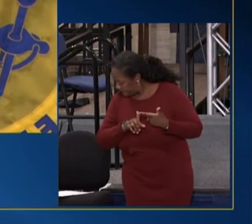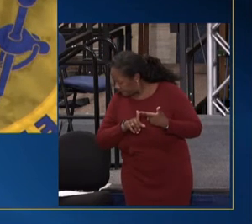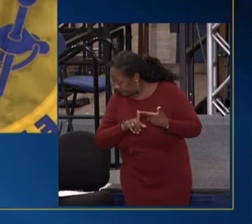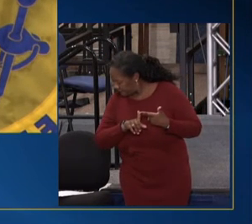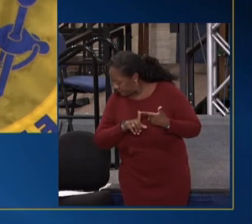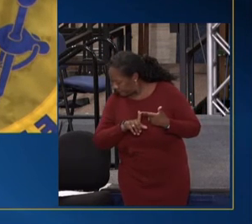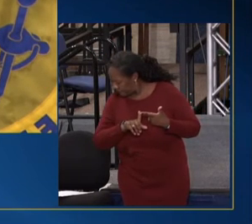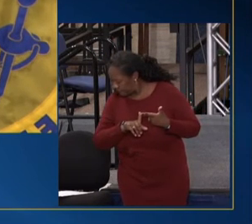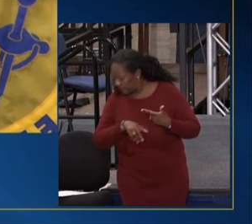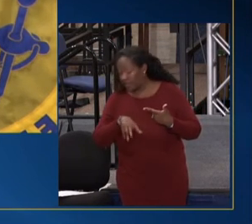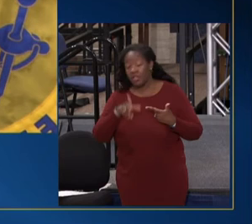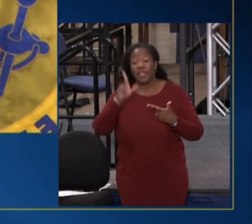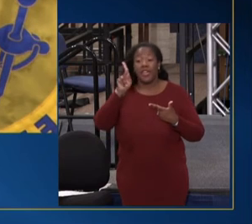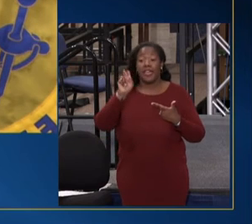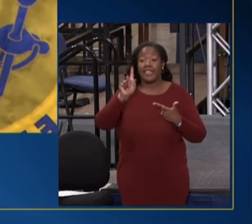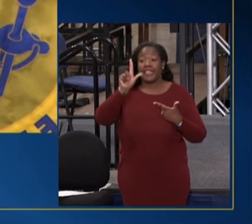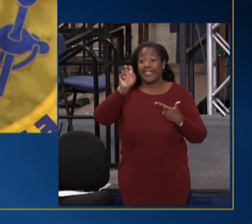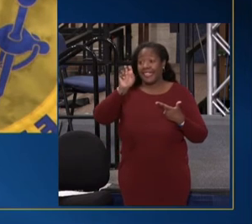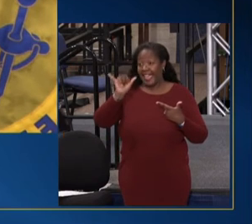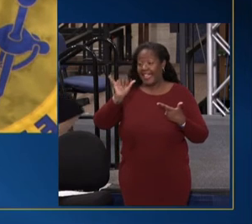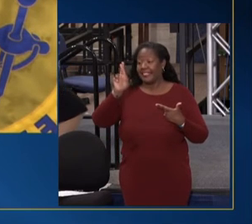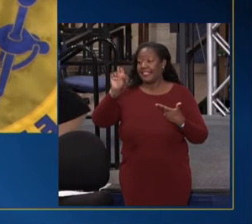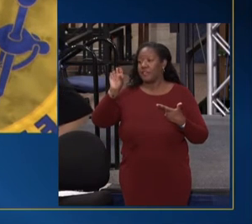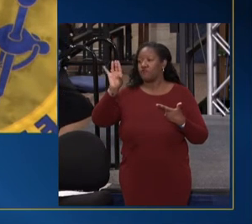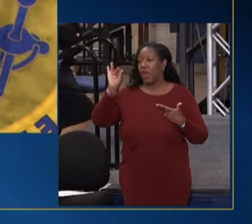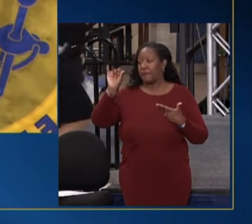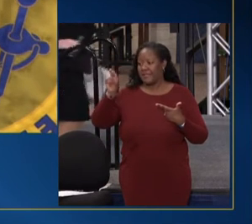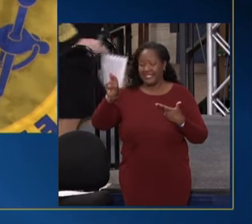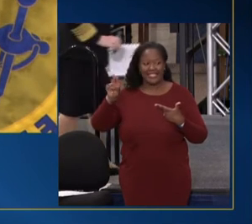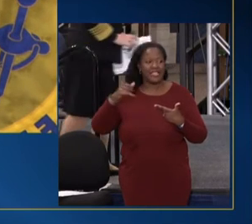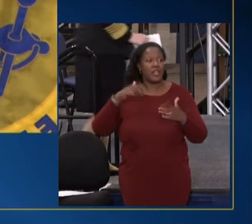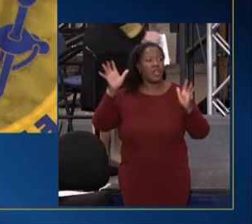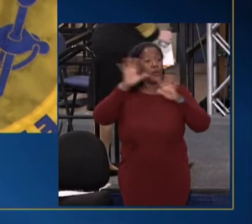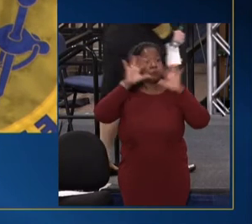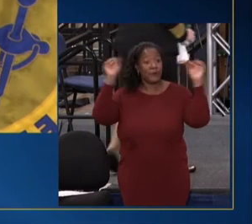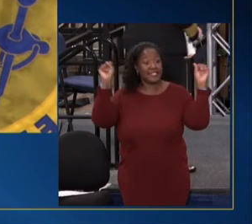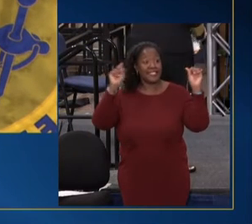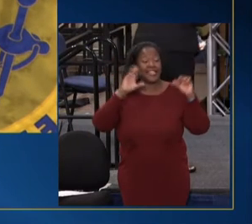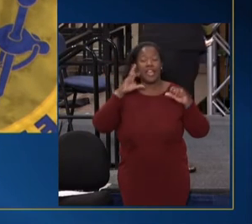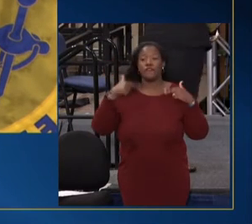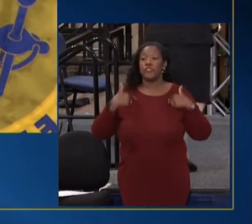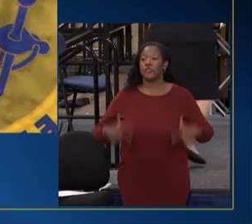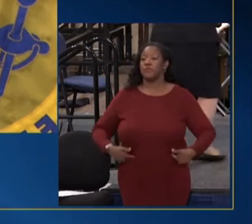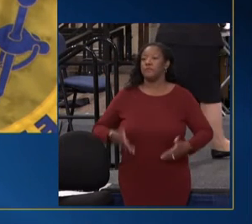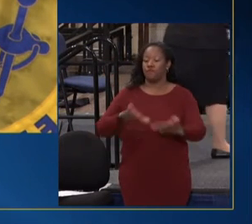We have Kelly Robinson, president of the Human Rights Campaign, HRC.